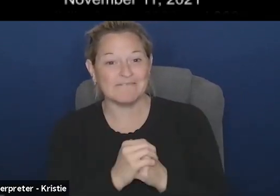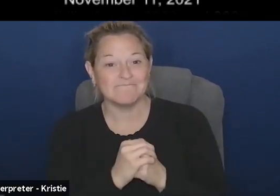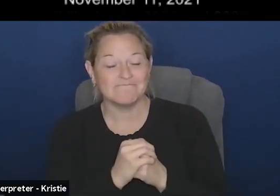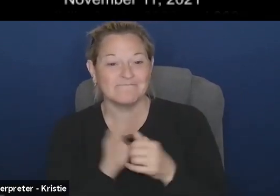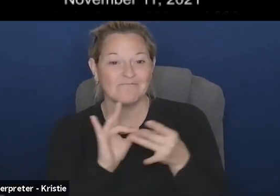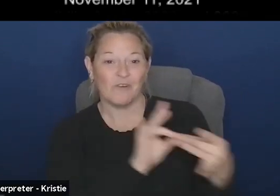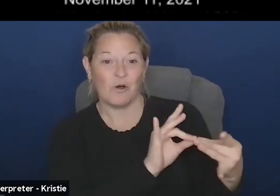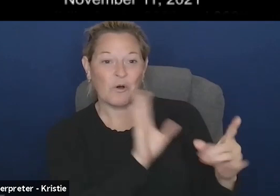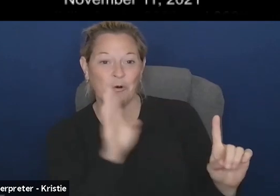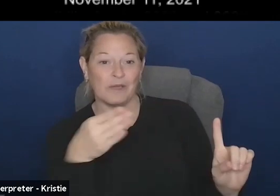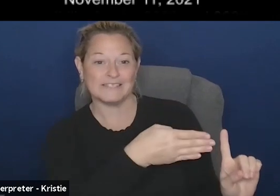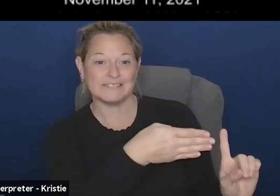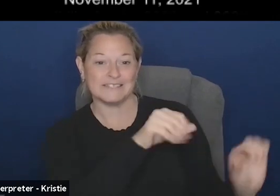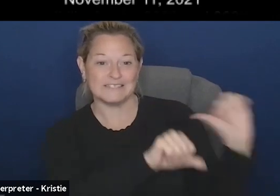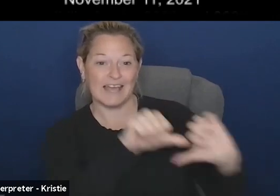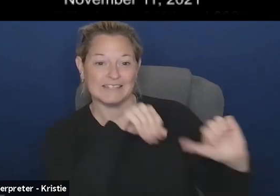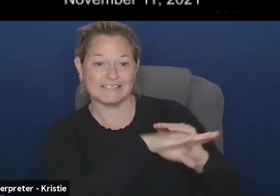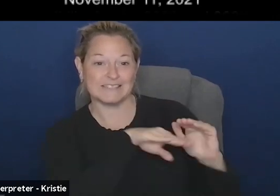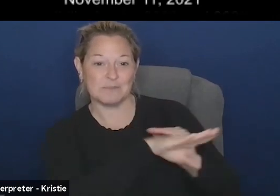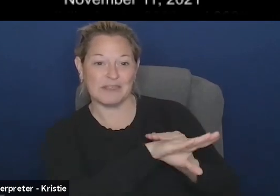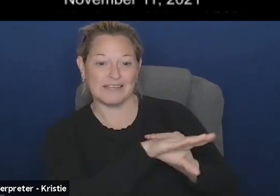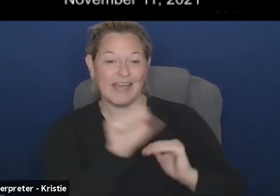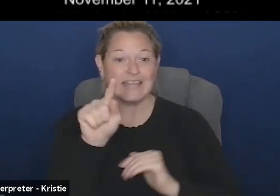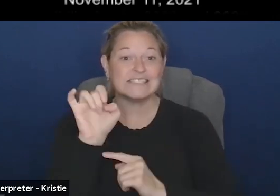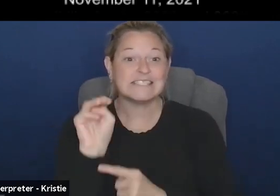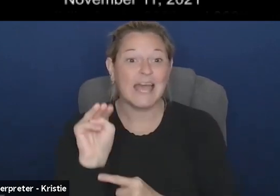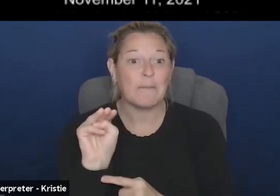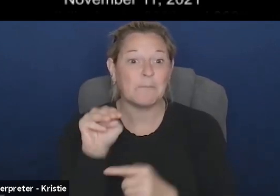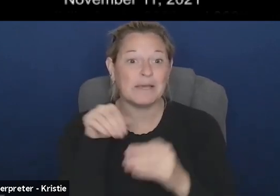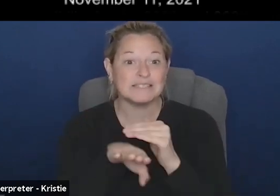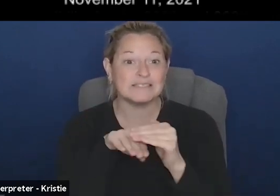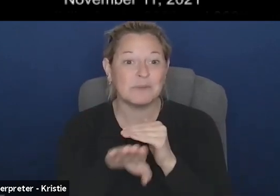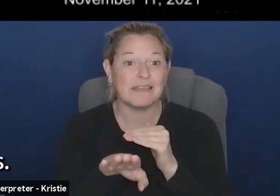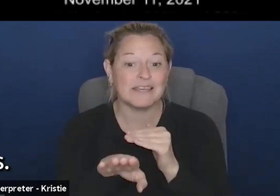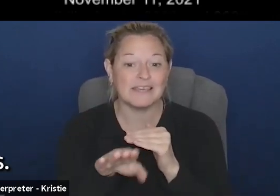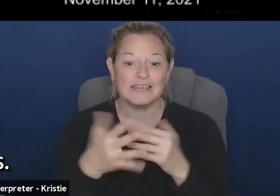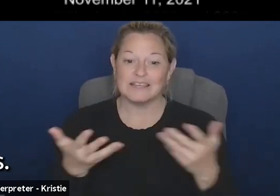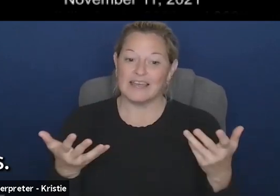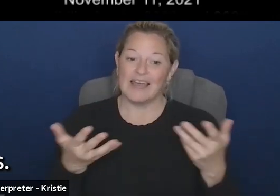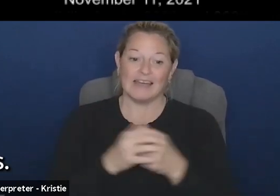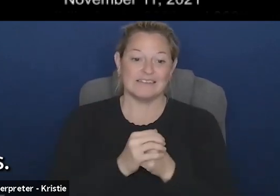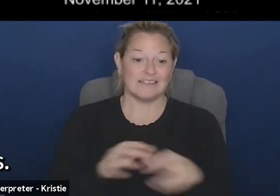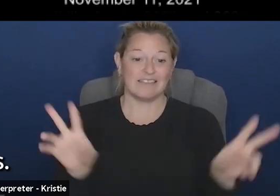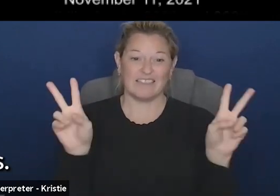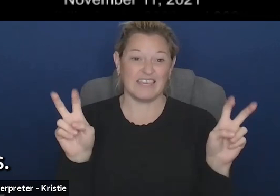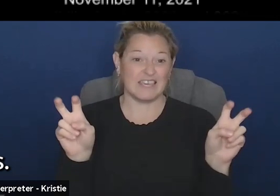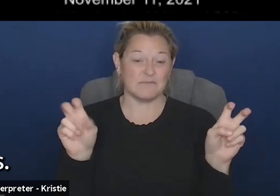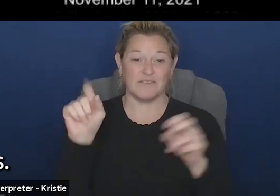STEM accessibility, and space, which has been a huge theme in this conference: space access